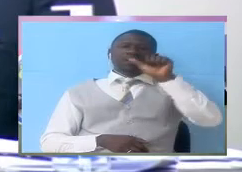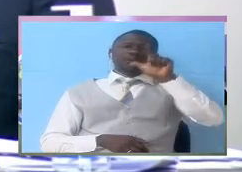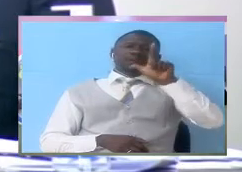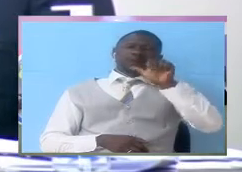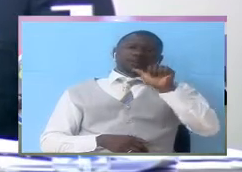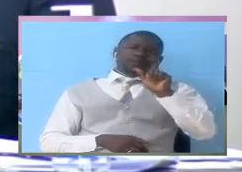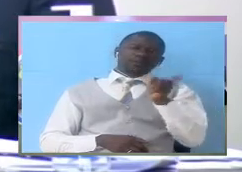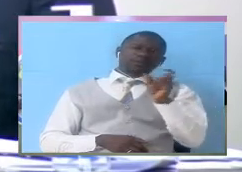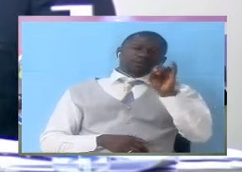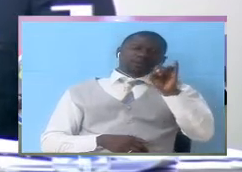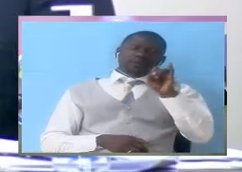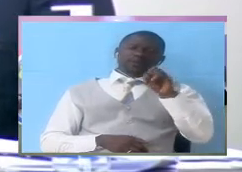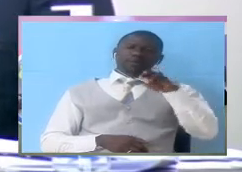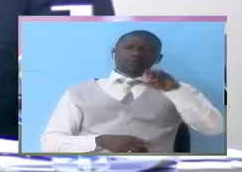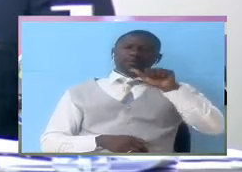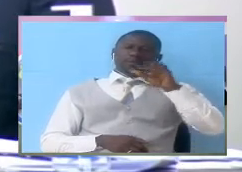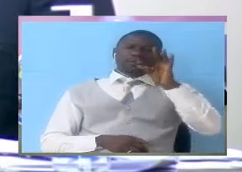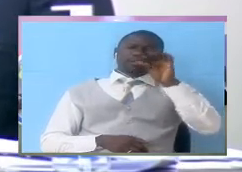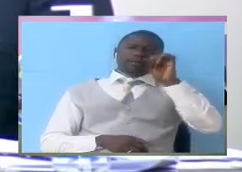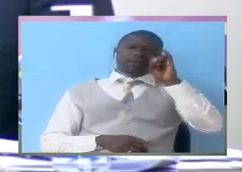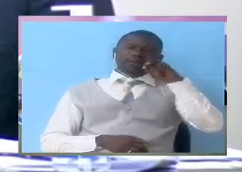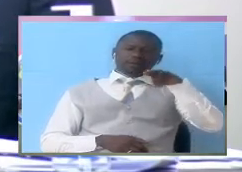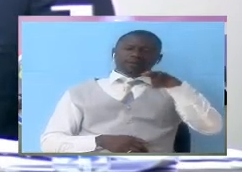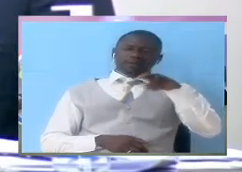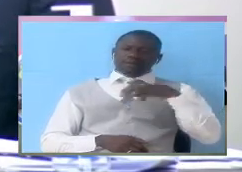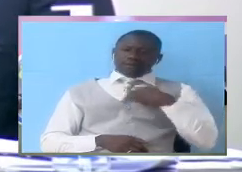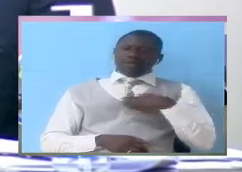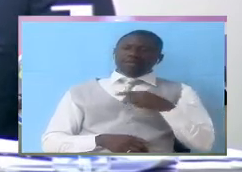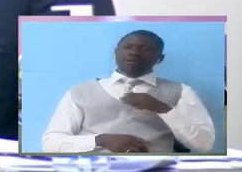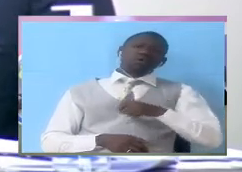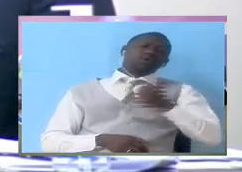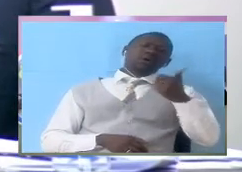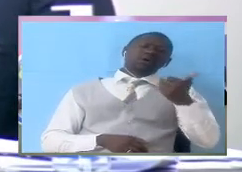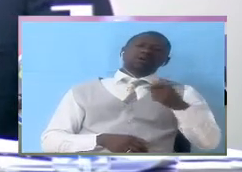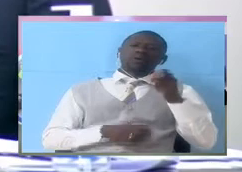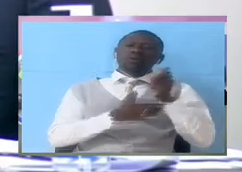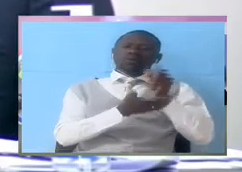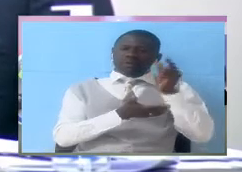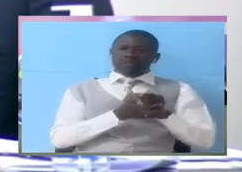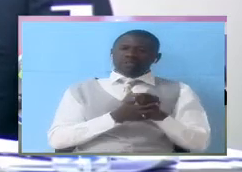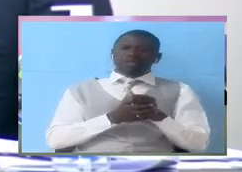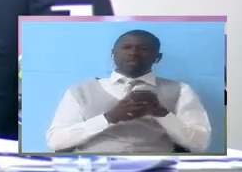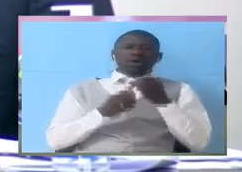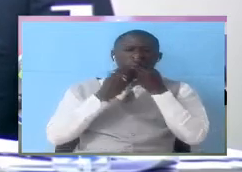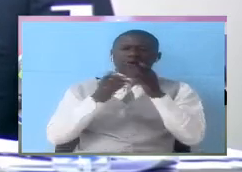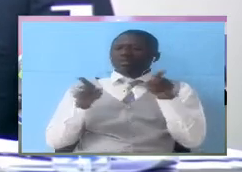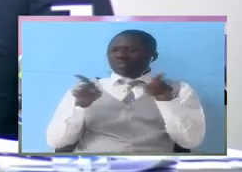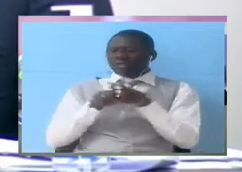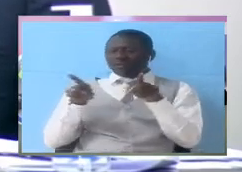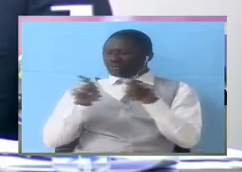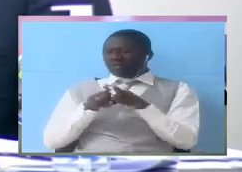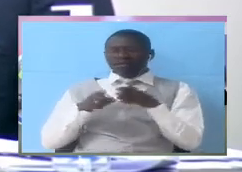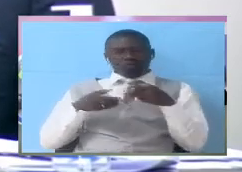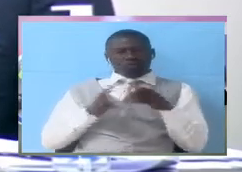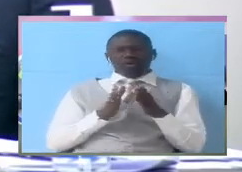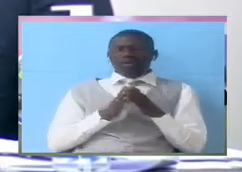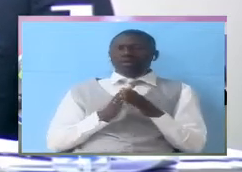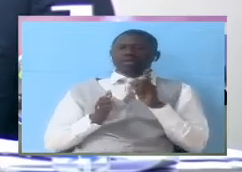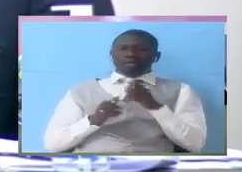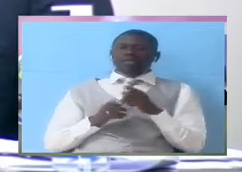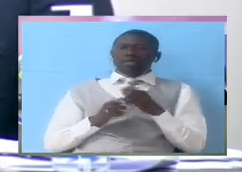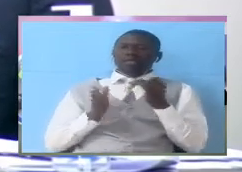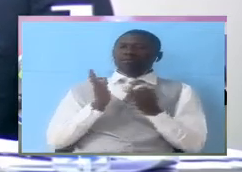Martin. Corroborated by several witnesses. Te wéral nako fi di ay sédé yu ci bari. That the panel had a working method. The panel bi